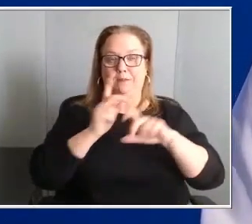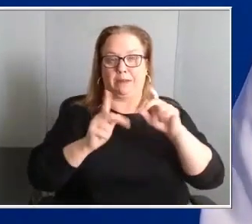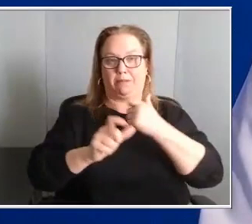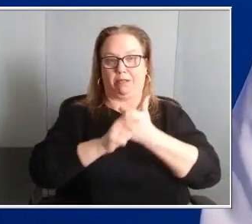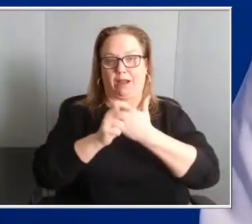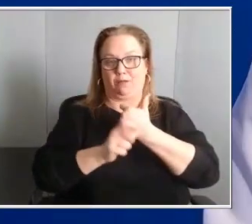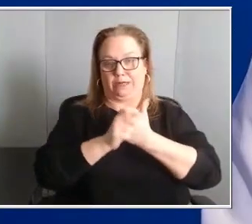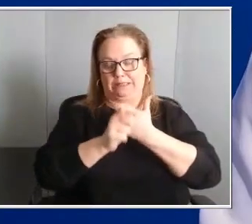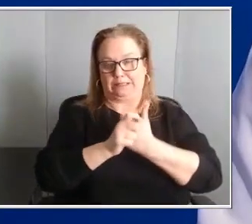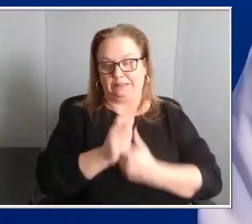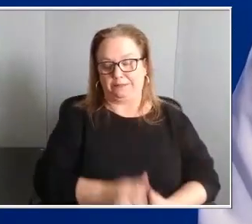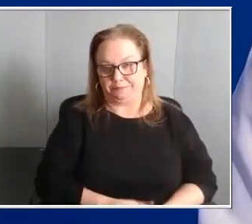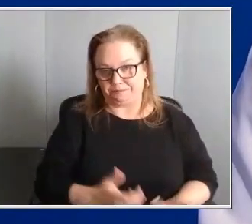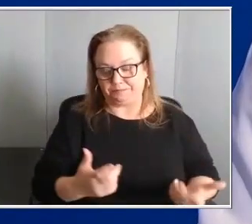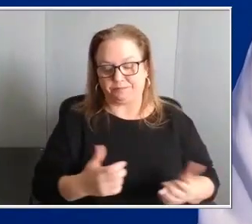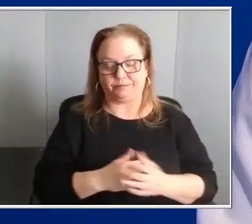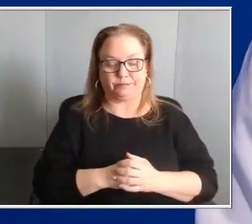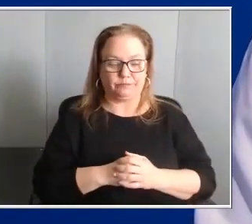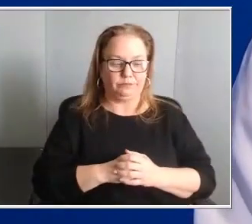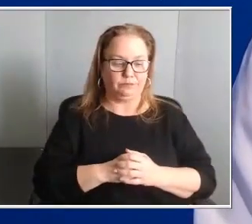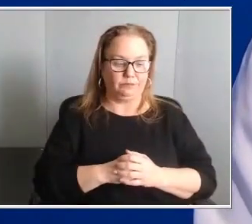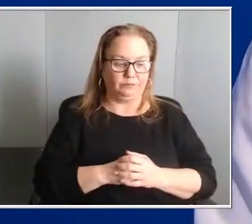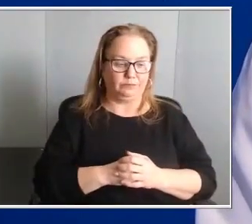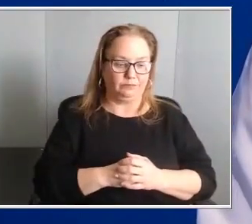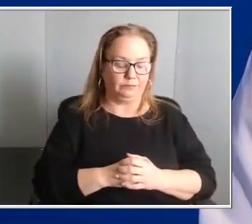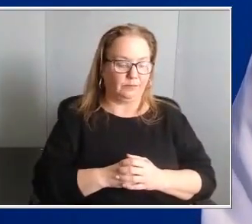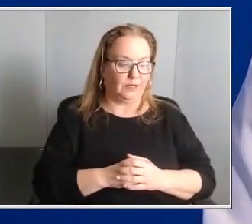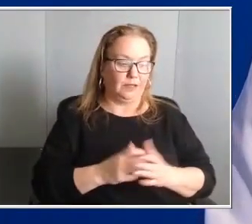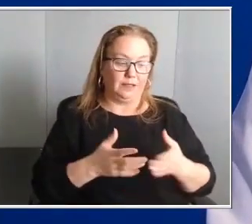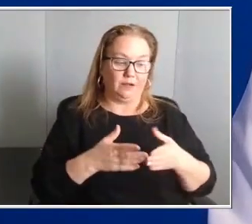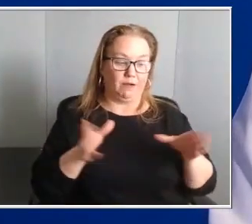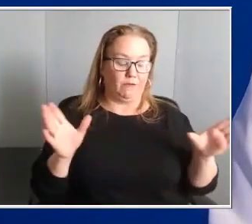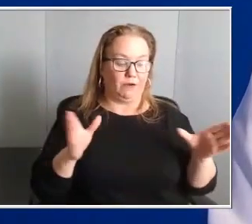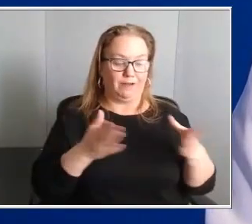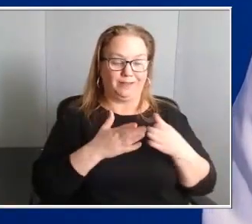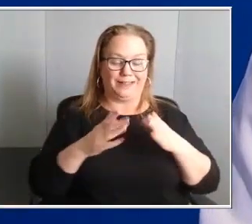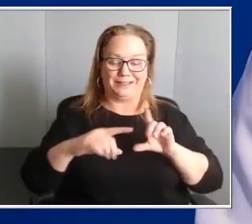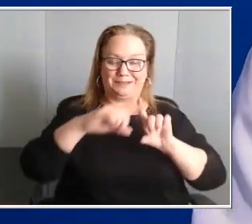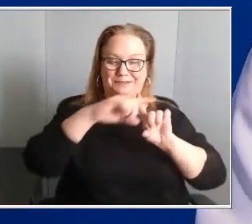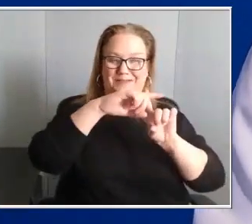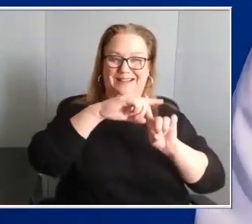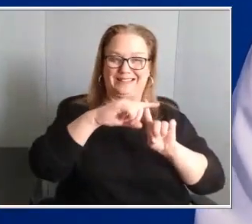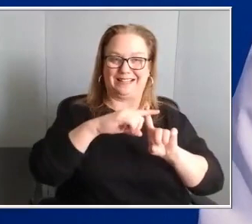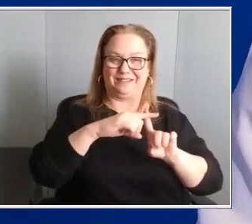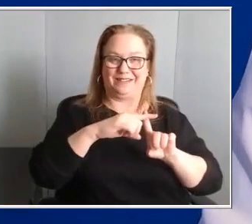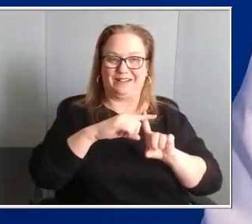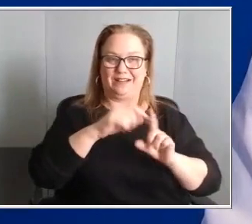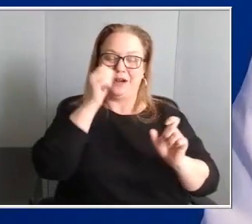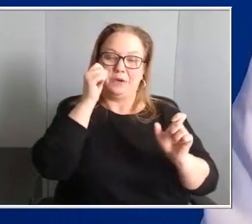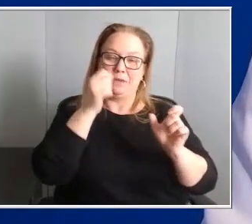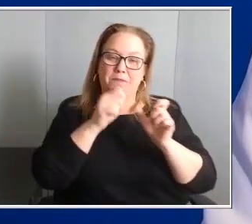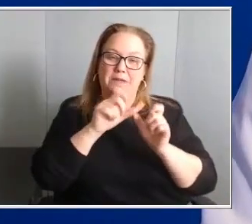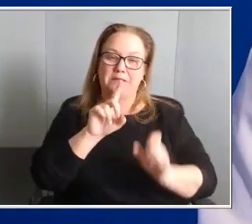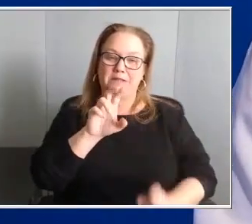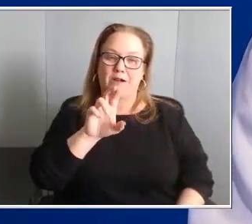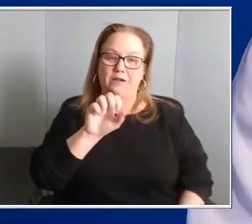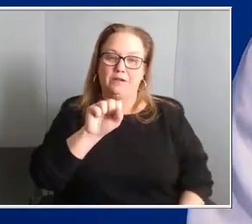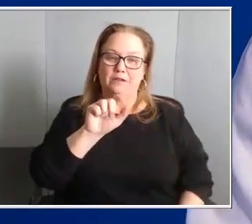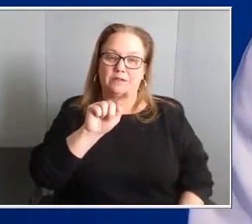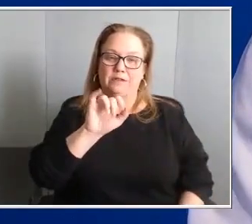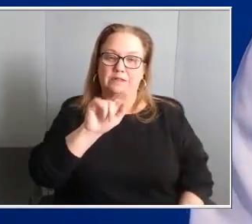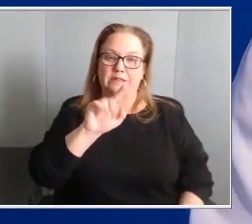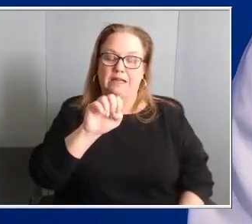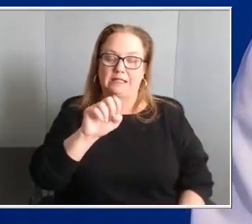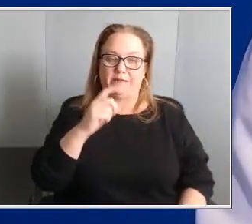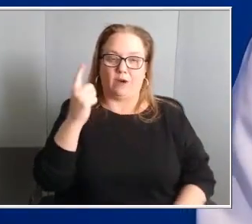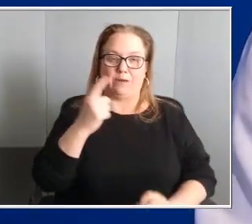from this disease. So I think overall things are looking good. And remember, as Dr. Stites always said, we've talked about